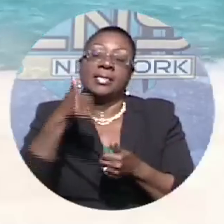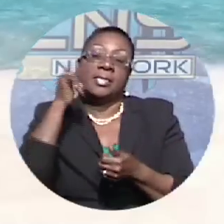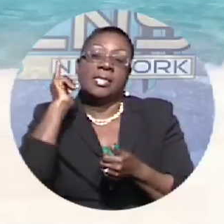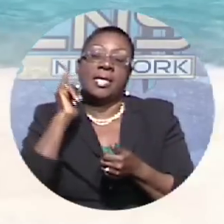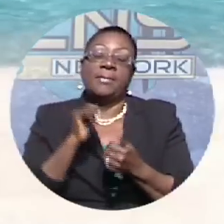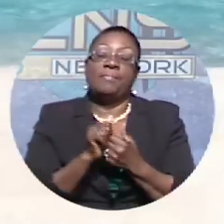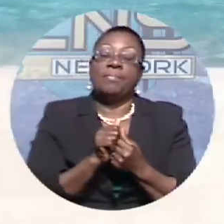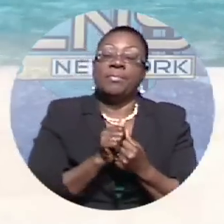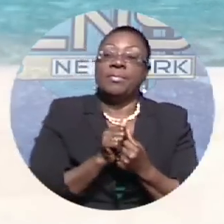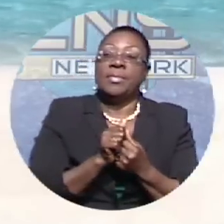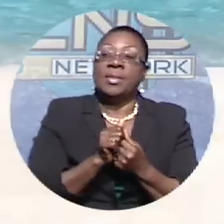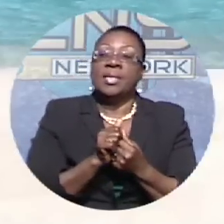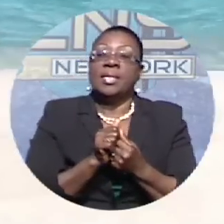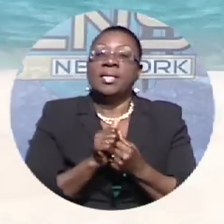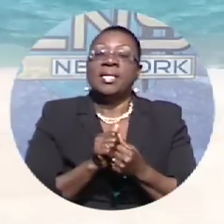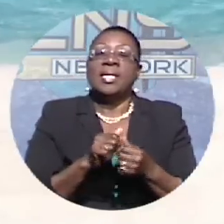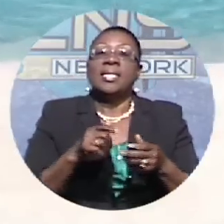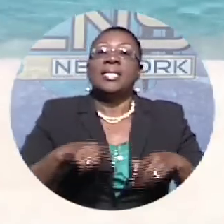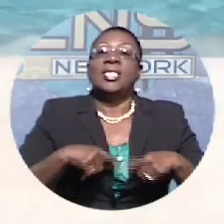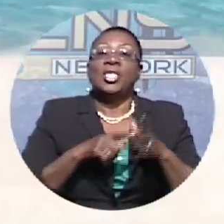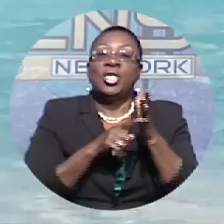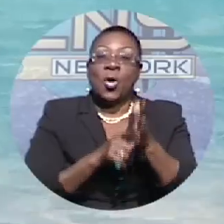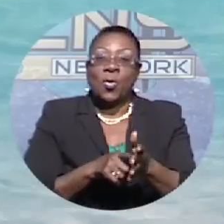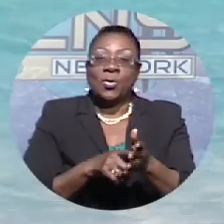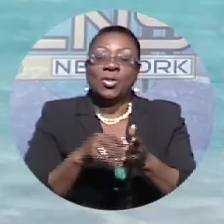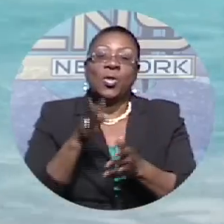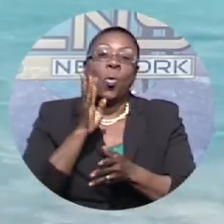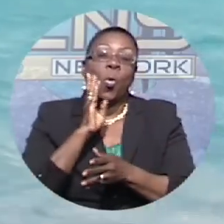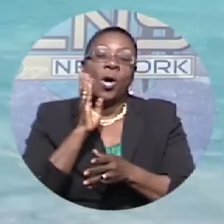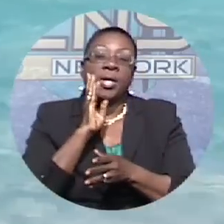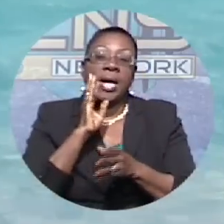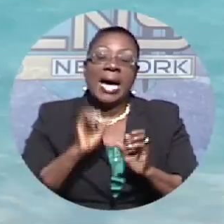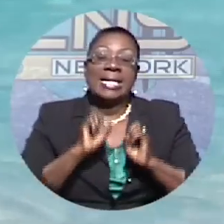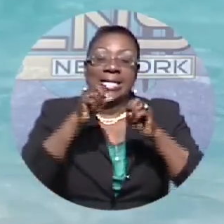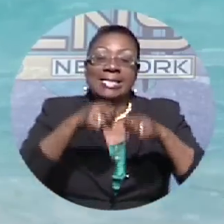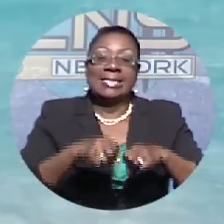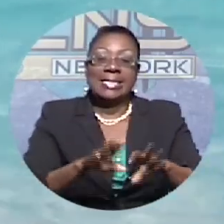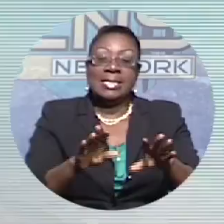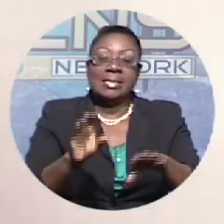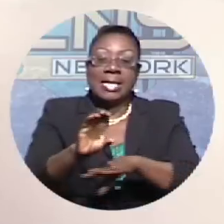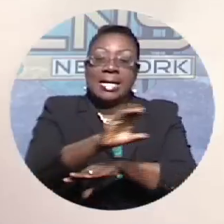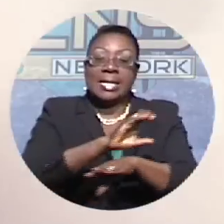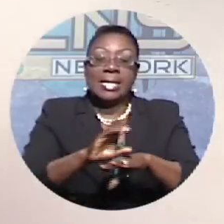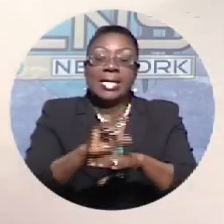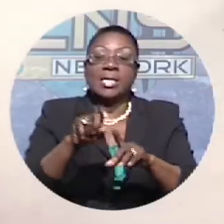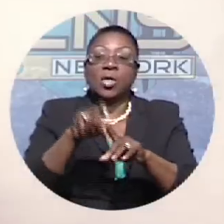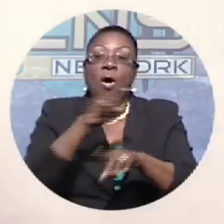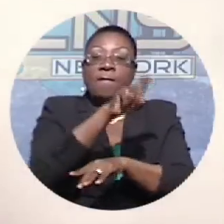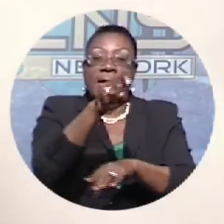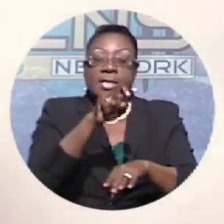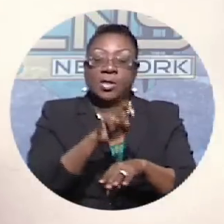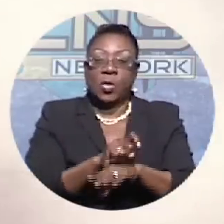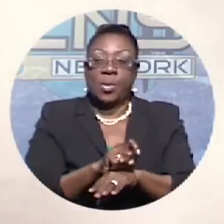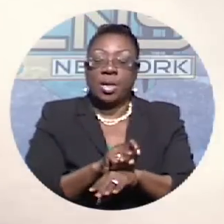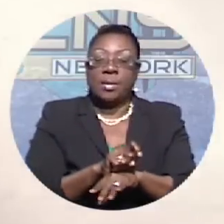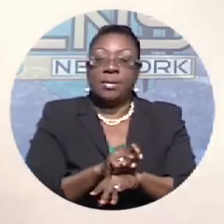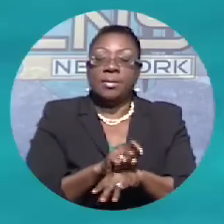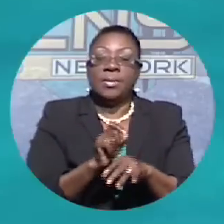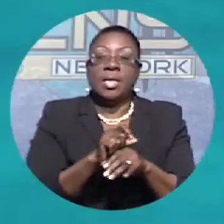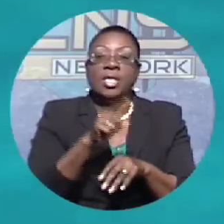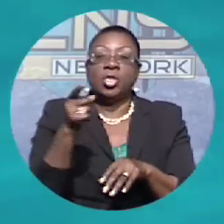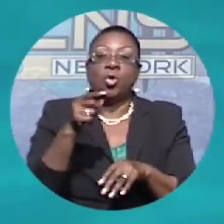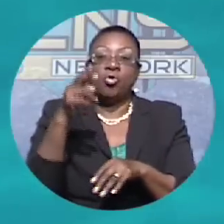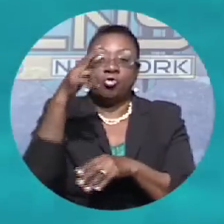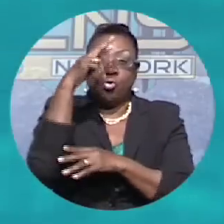60-second ad featured the waters and keys of the Exumas. The $200,000 spot featured acclaimed NBA alumni Rick